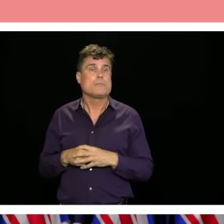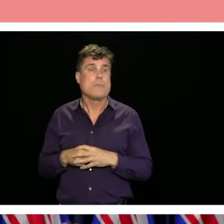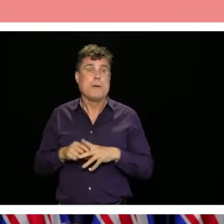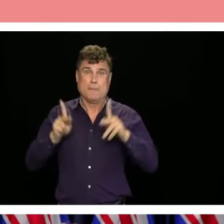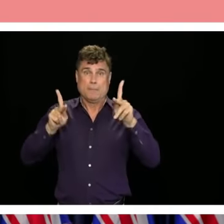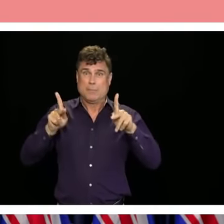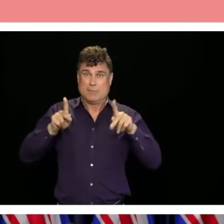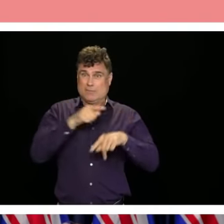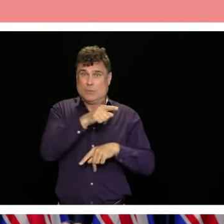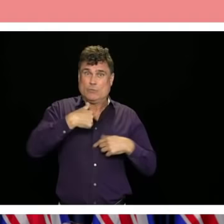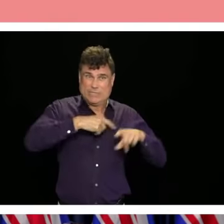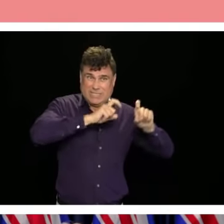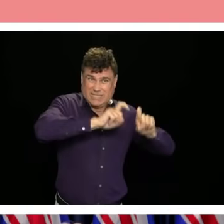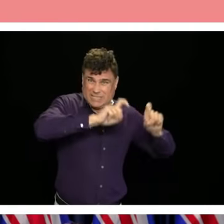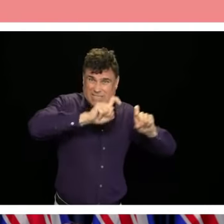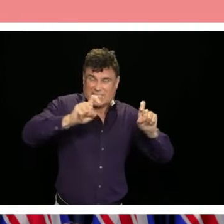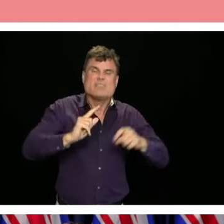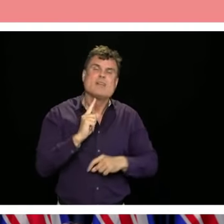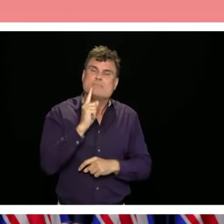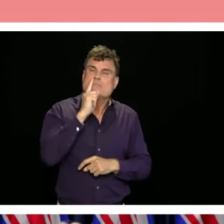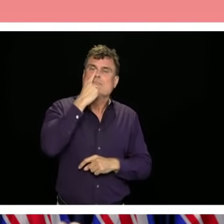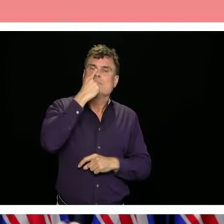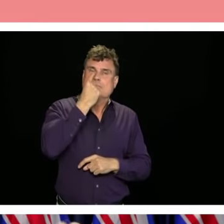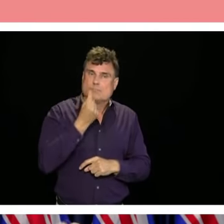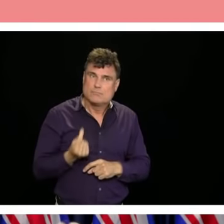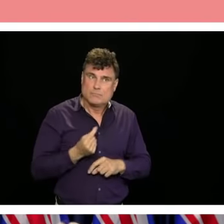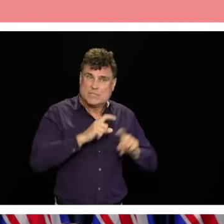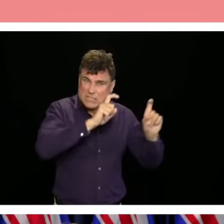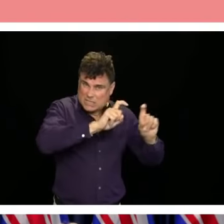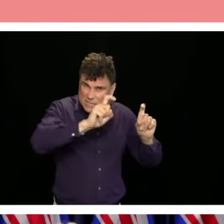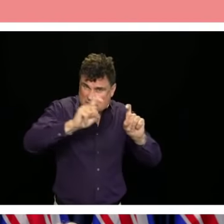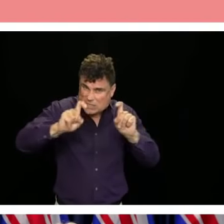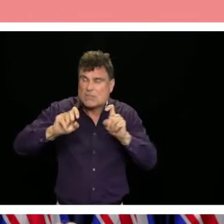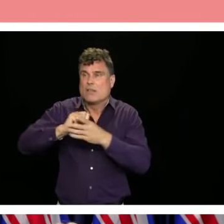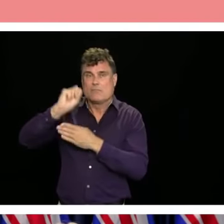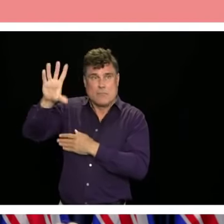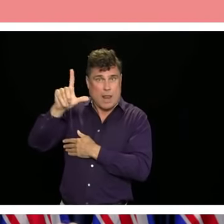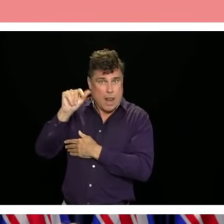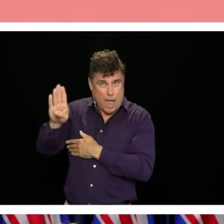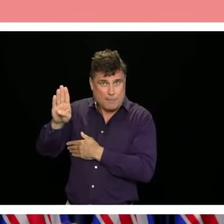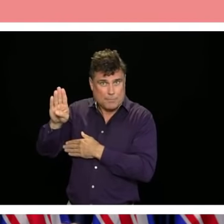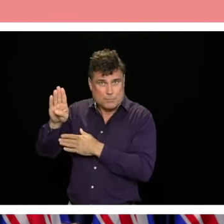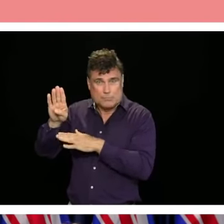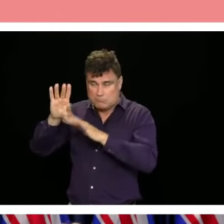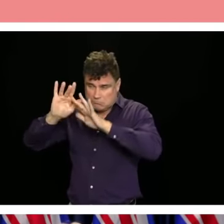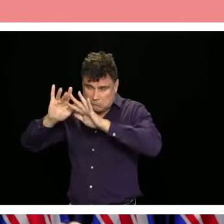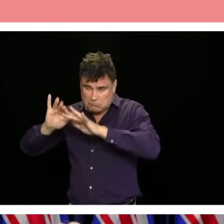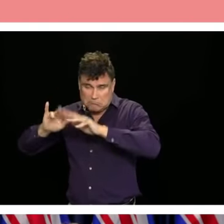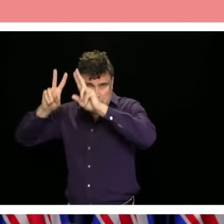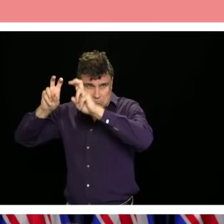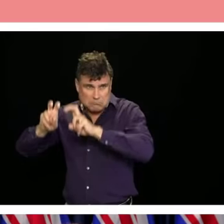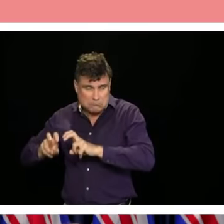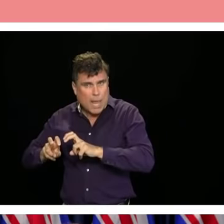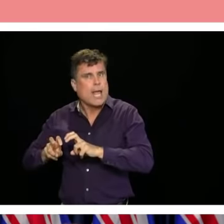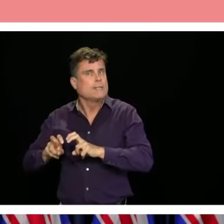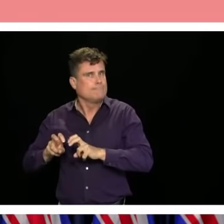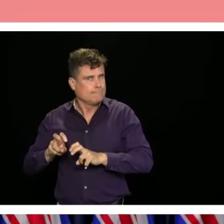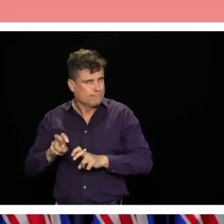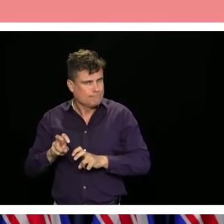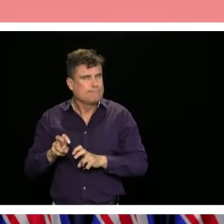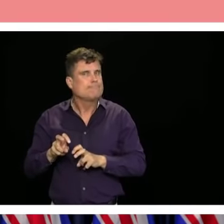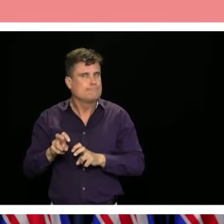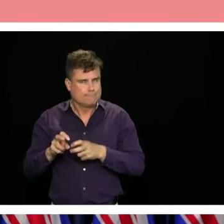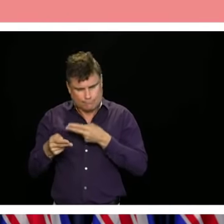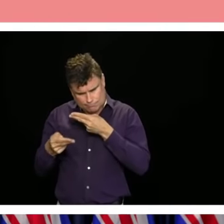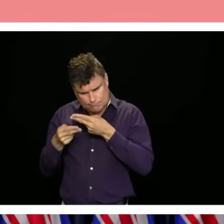we've been able to rapidly sequence genomes to help us understand the trajectory of our pandemic in a very short period